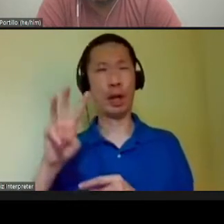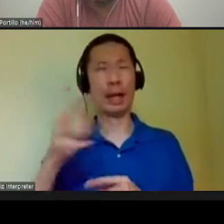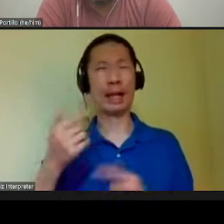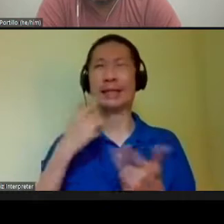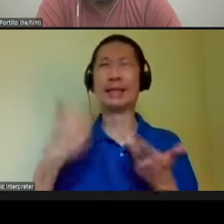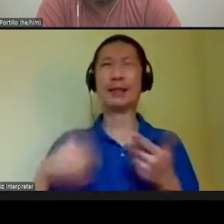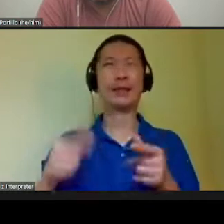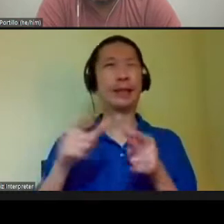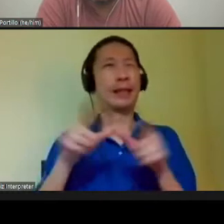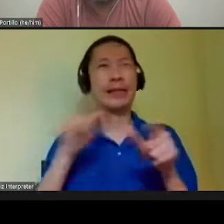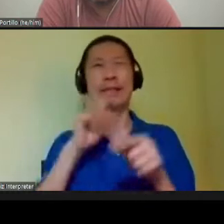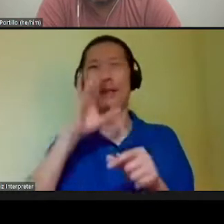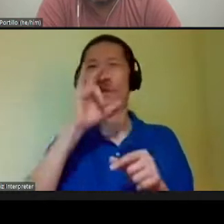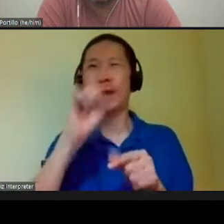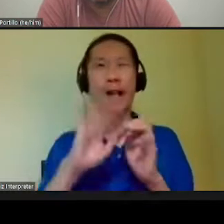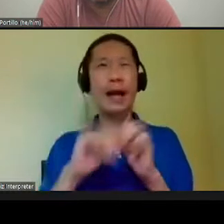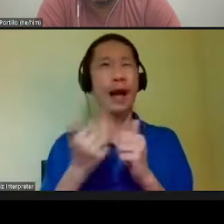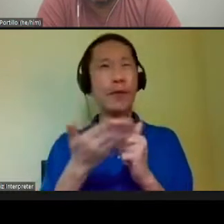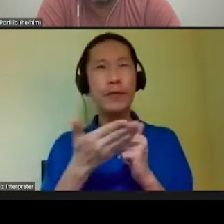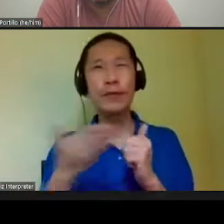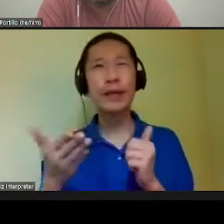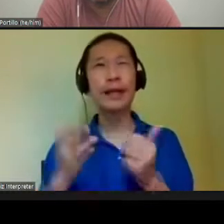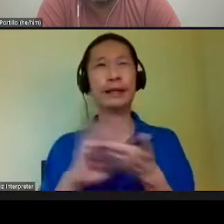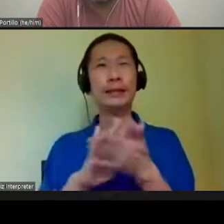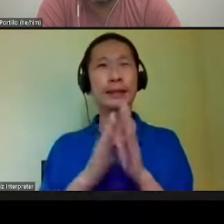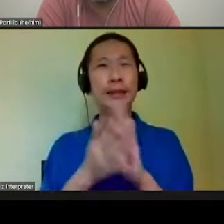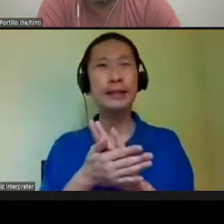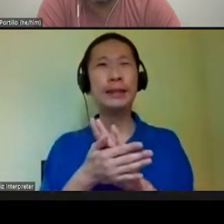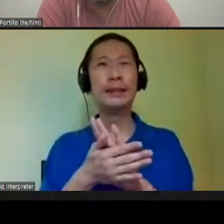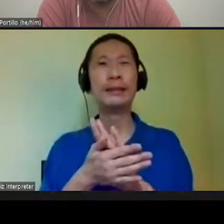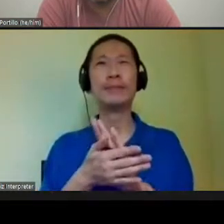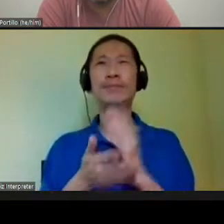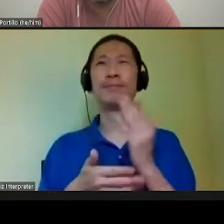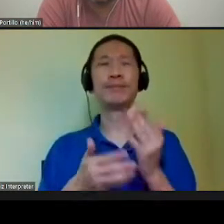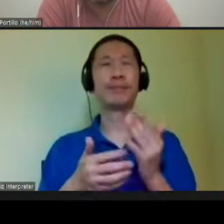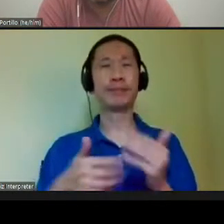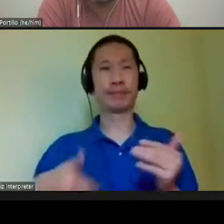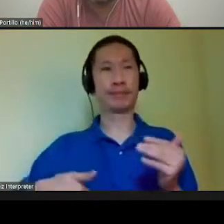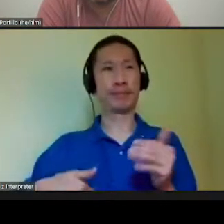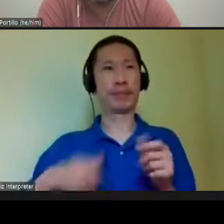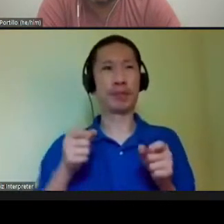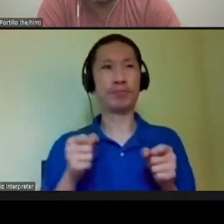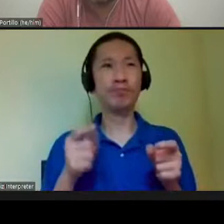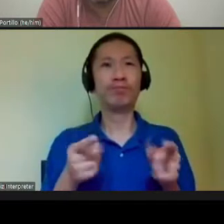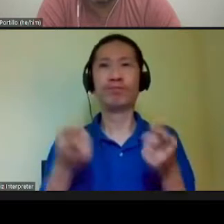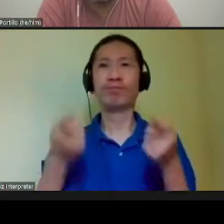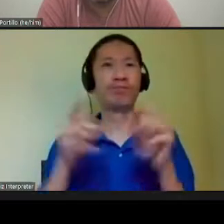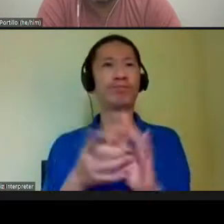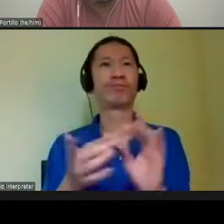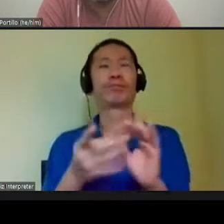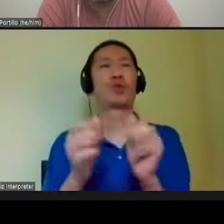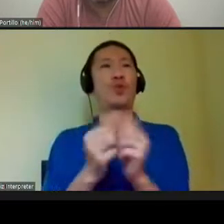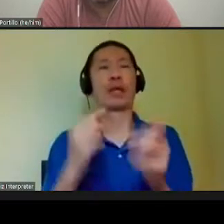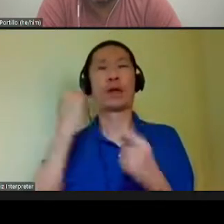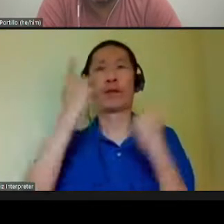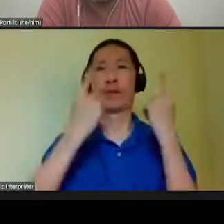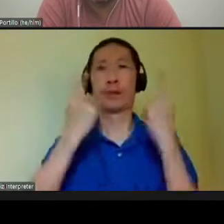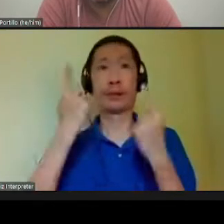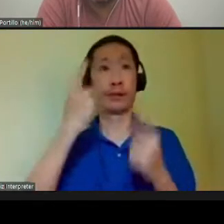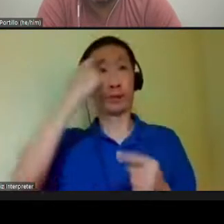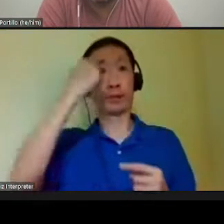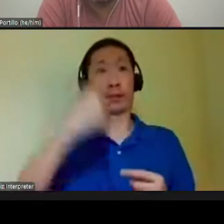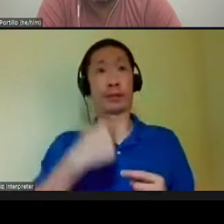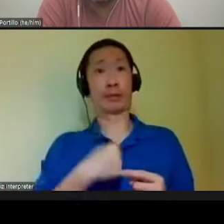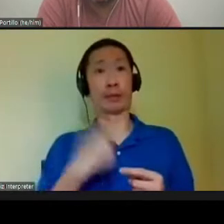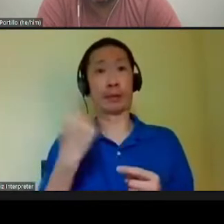language is so fascinating how things, you know, get, become instinctual. And, you know, for me, who is someone